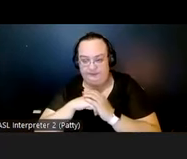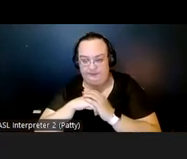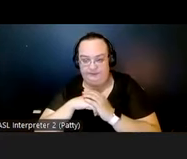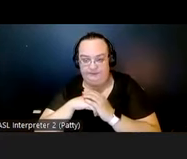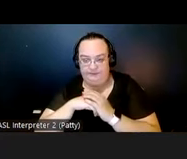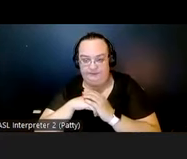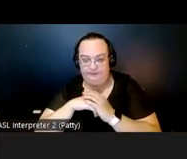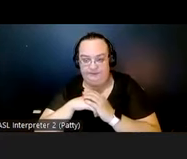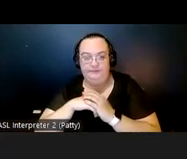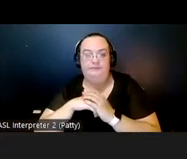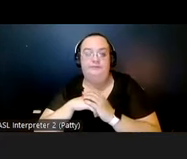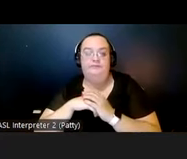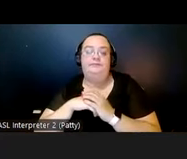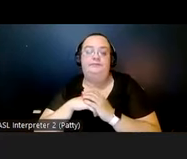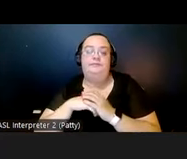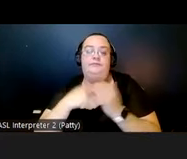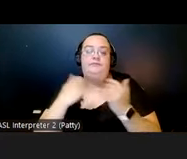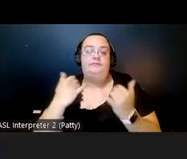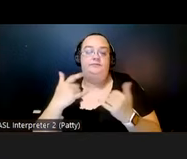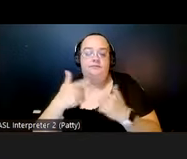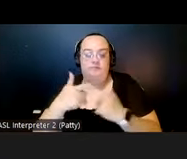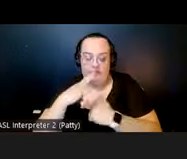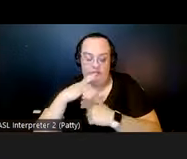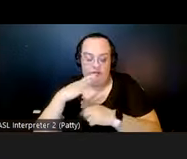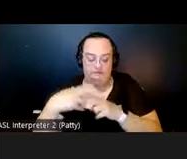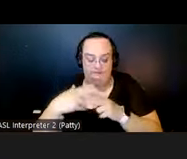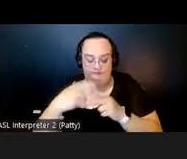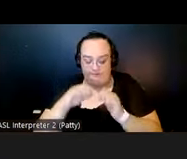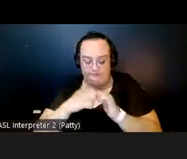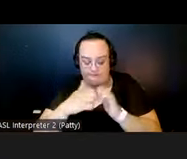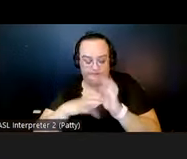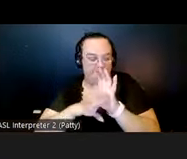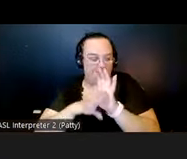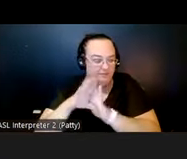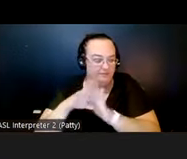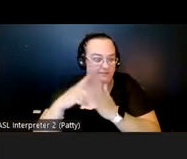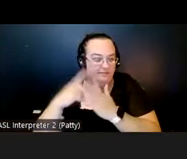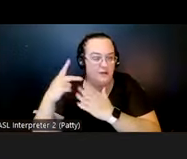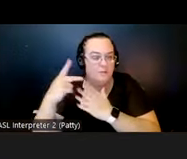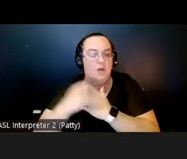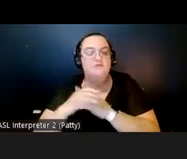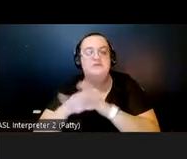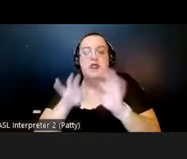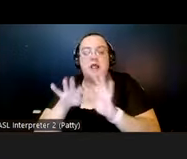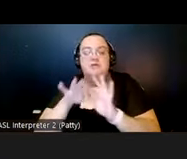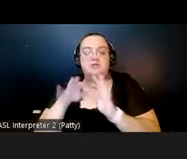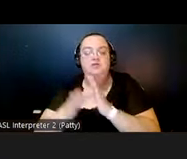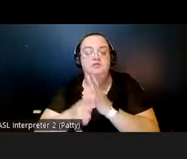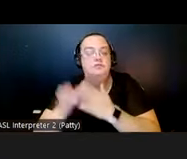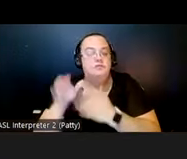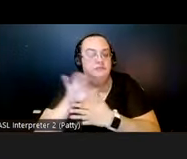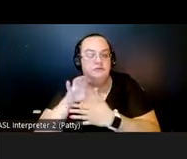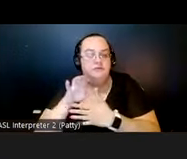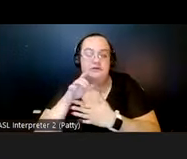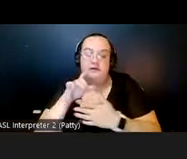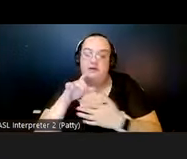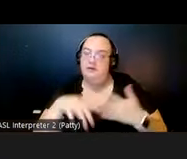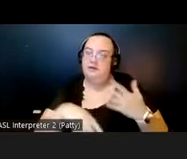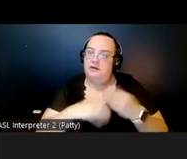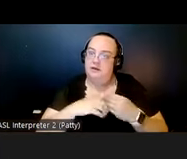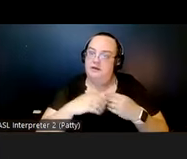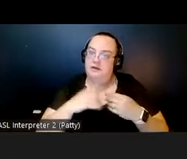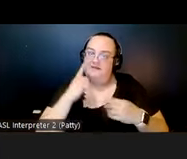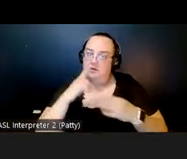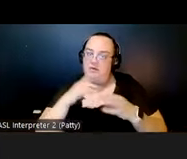In terms of how we developed project selection criteria, in addition to addressing deferred